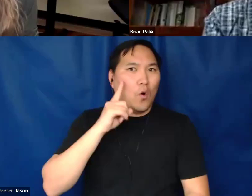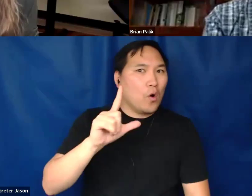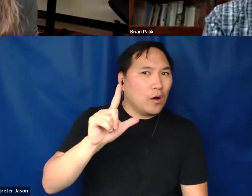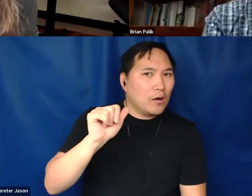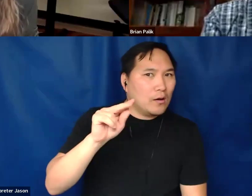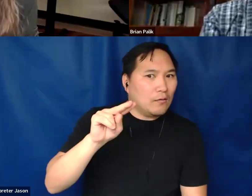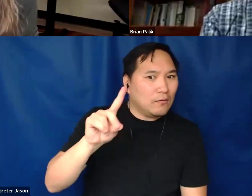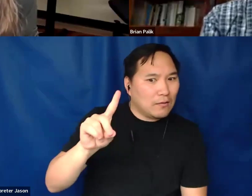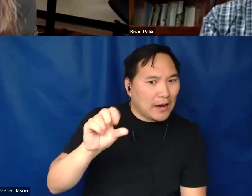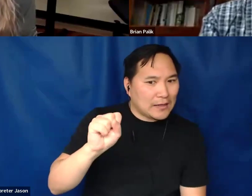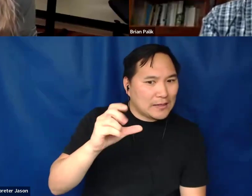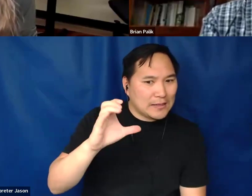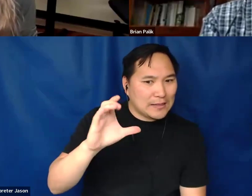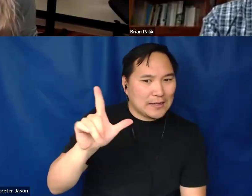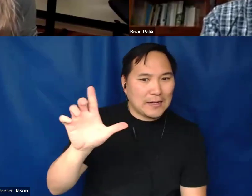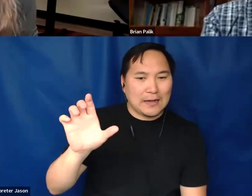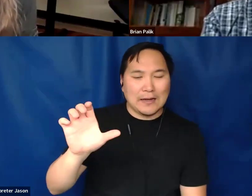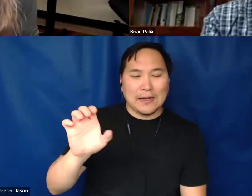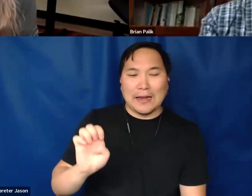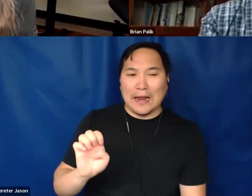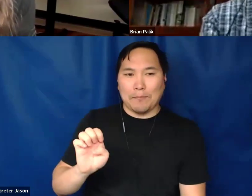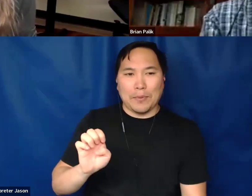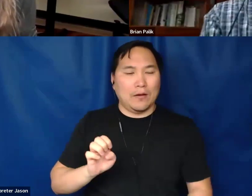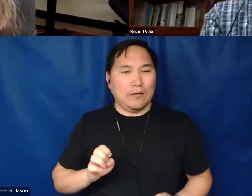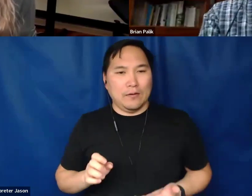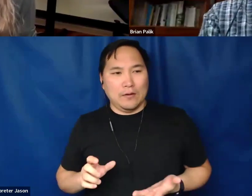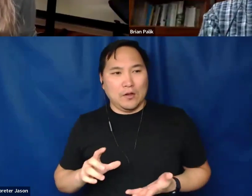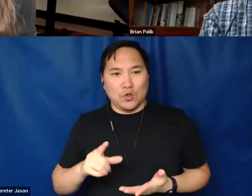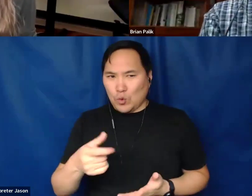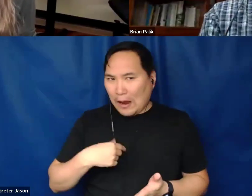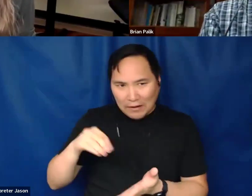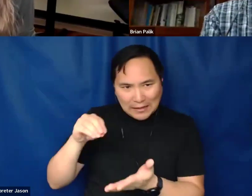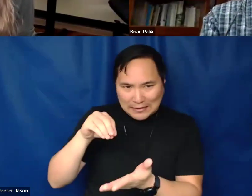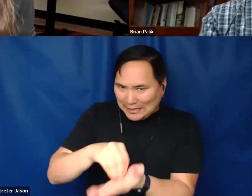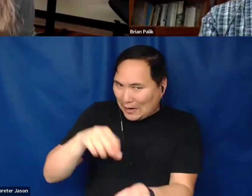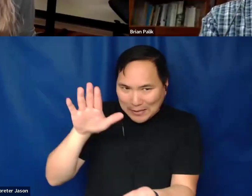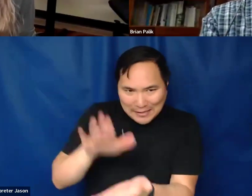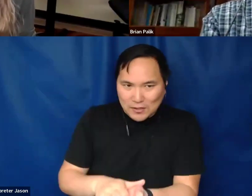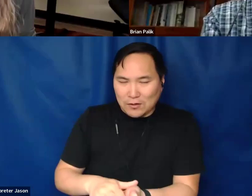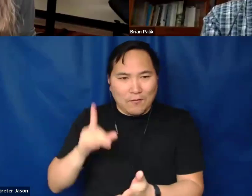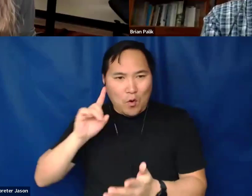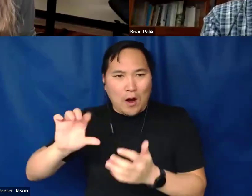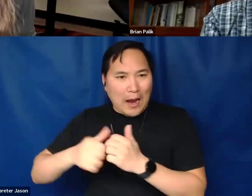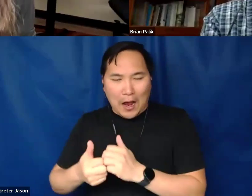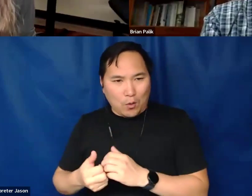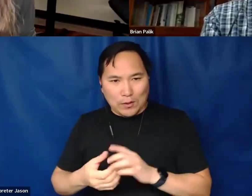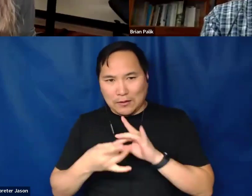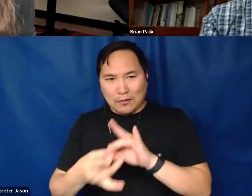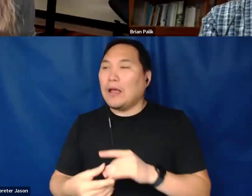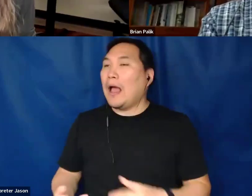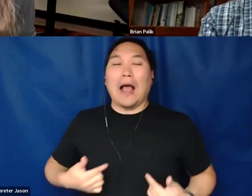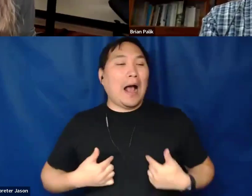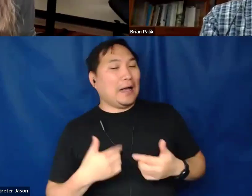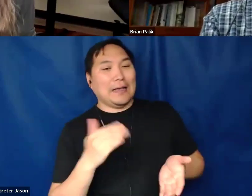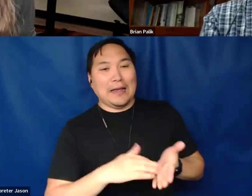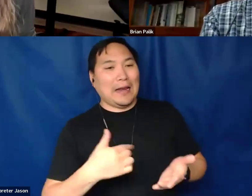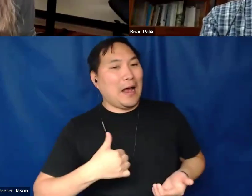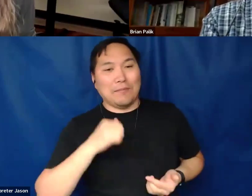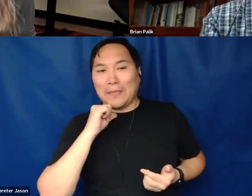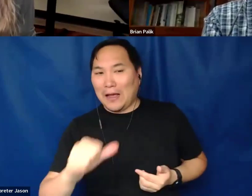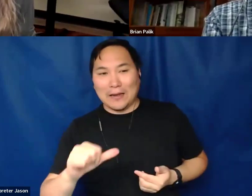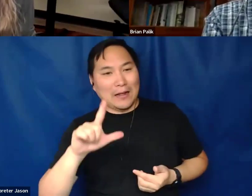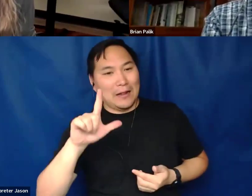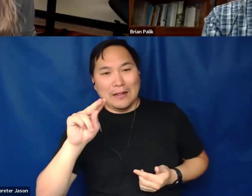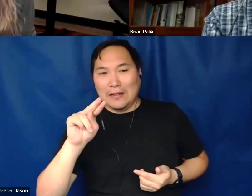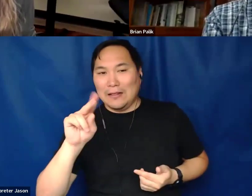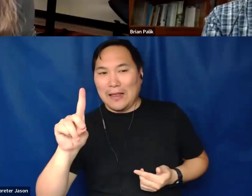places where the outcomes have perhaps been documented? Well, again, I'm not a landscape ecologist. I don't work in that realm. I